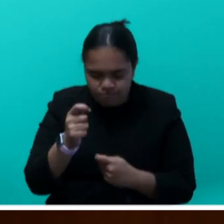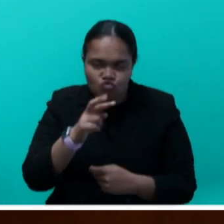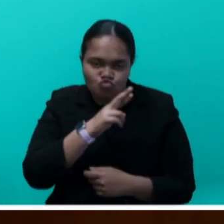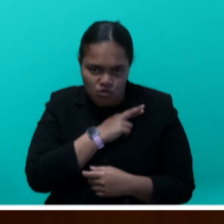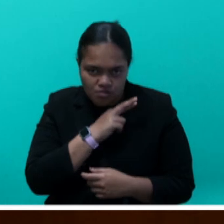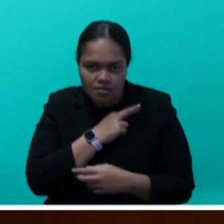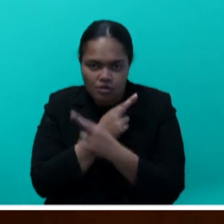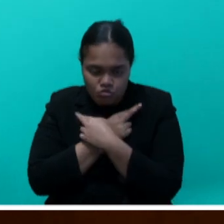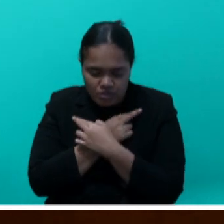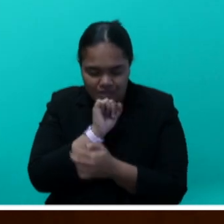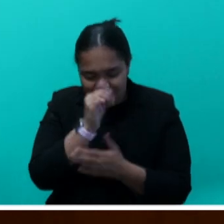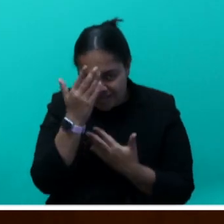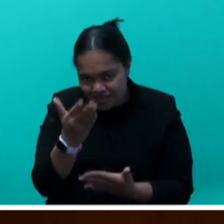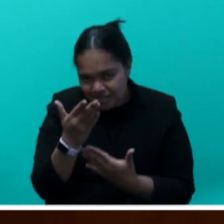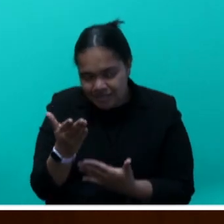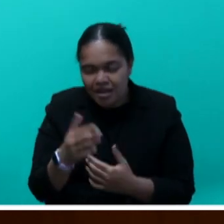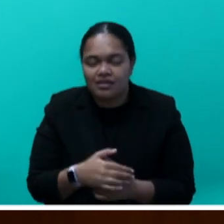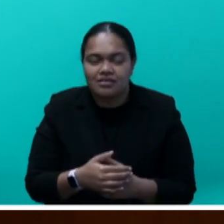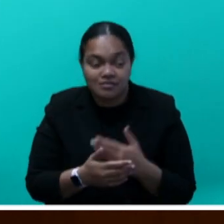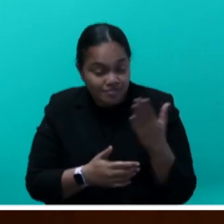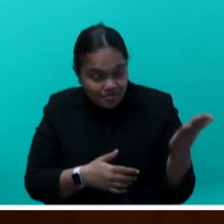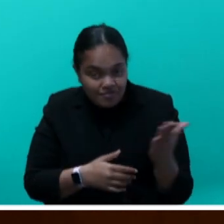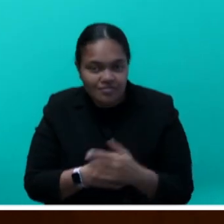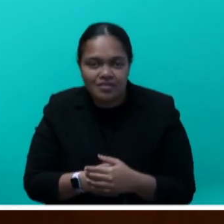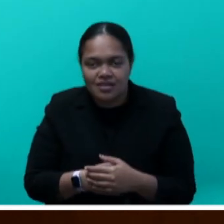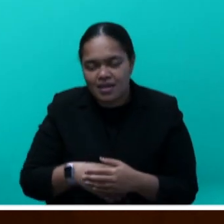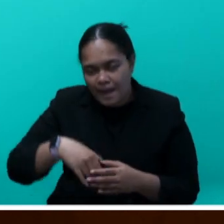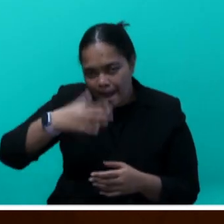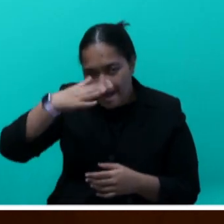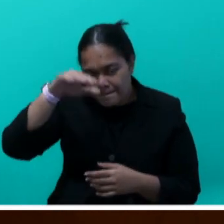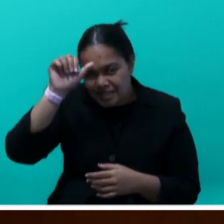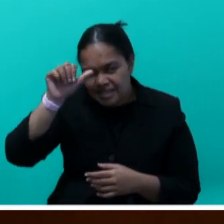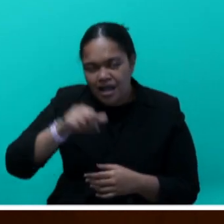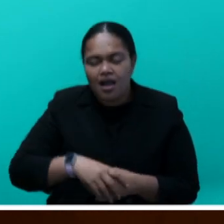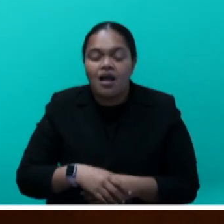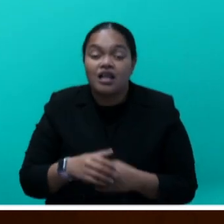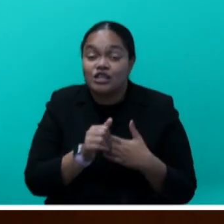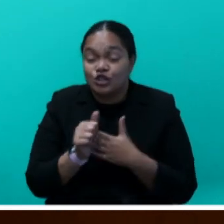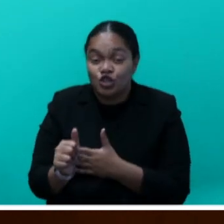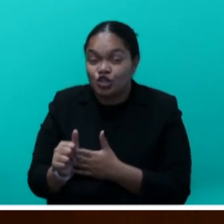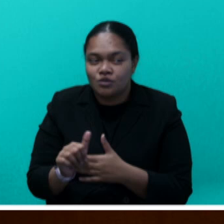His Excellency, the Ambassador, the leadership,